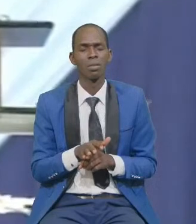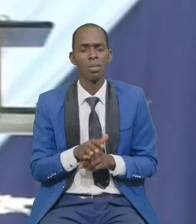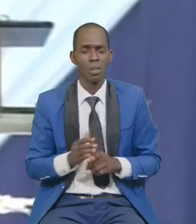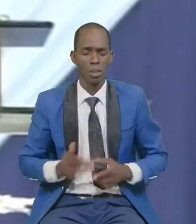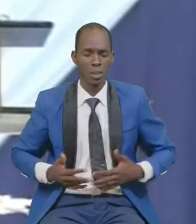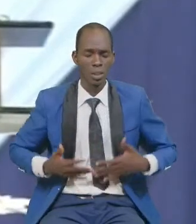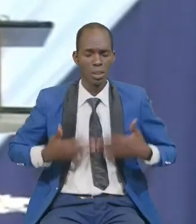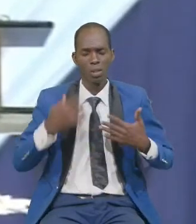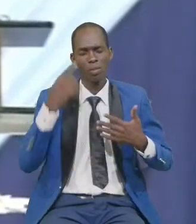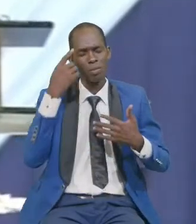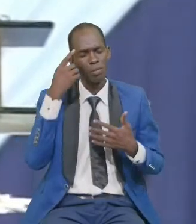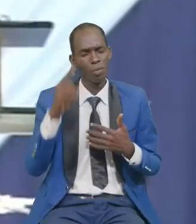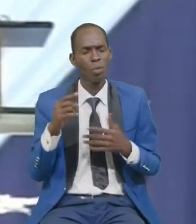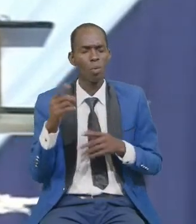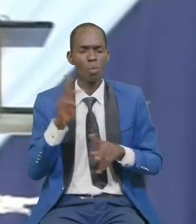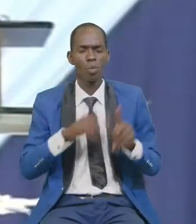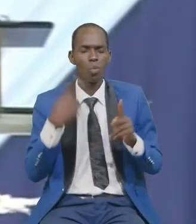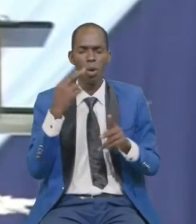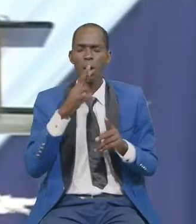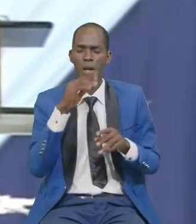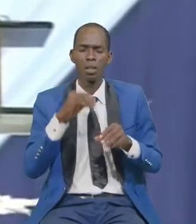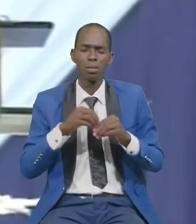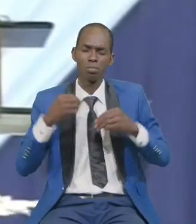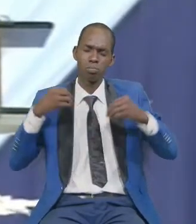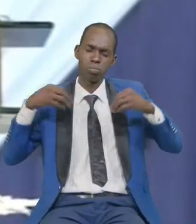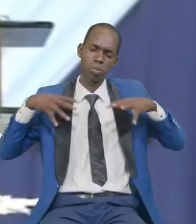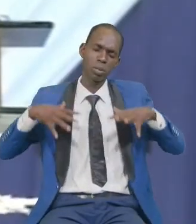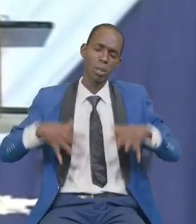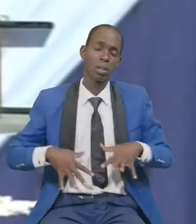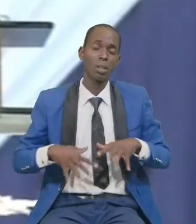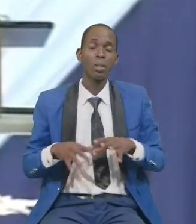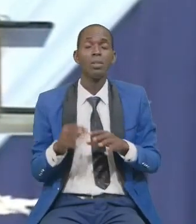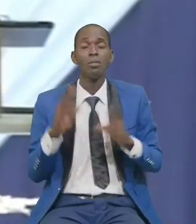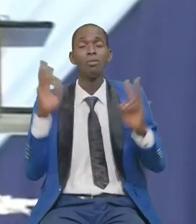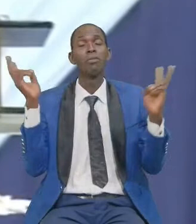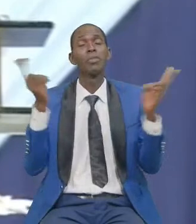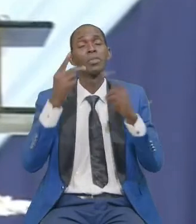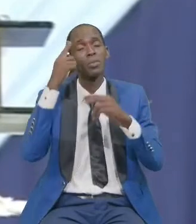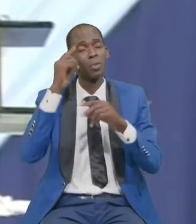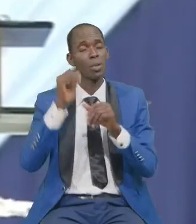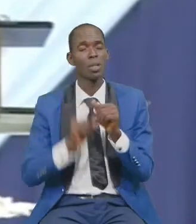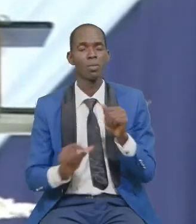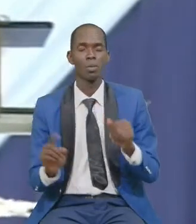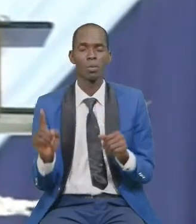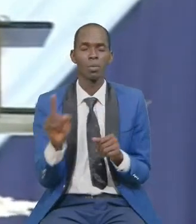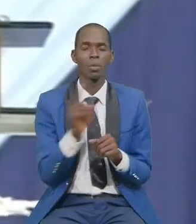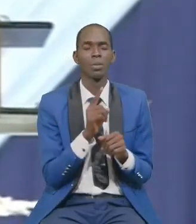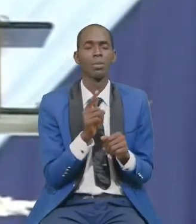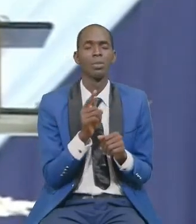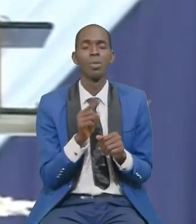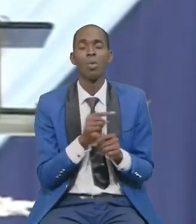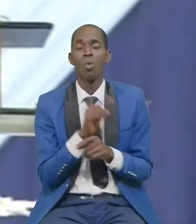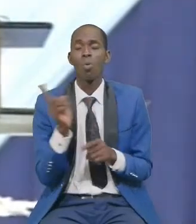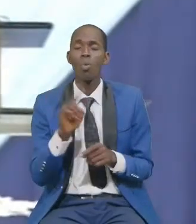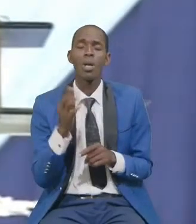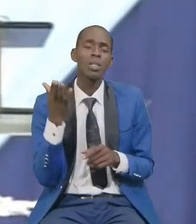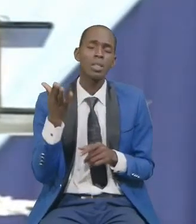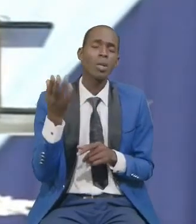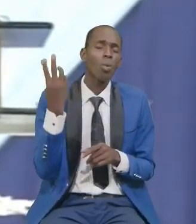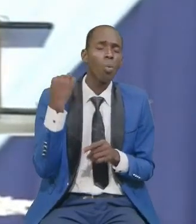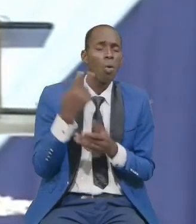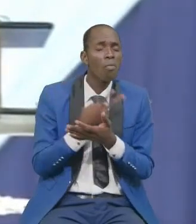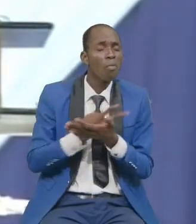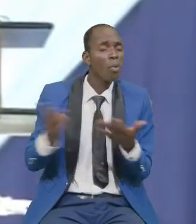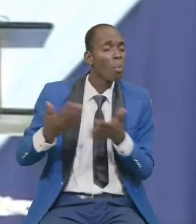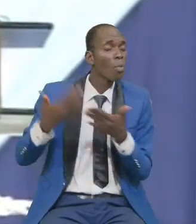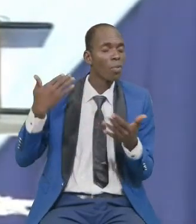Life for those who are in despair. Victory for everyone. Where there was failure before, there